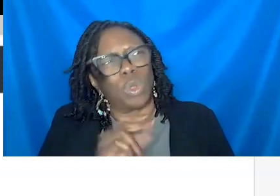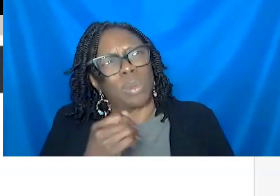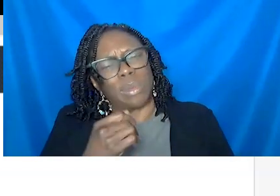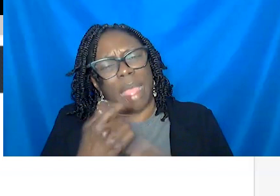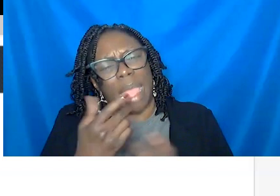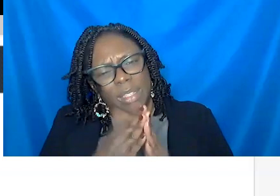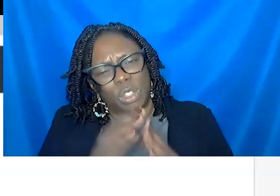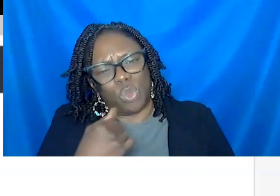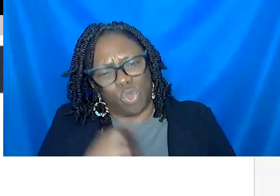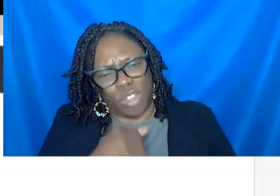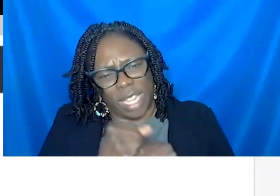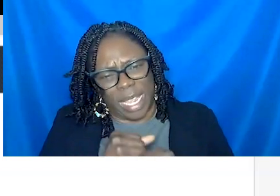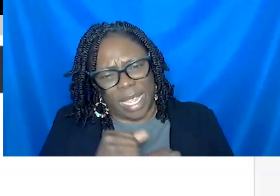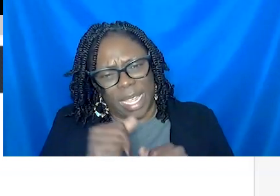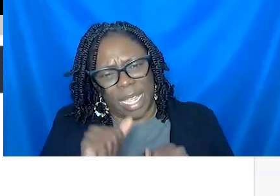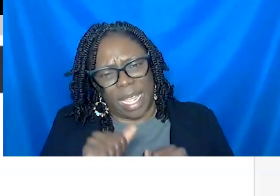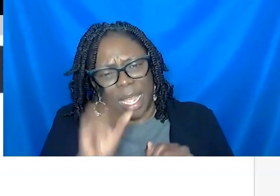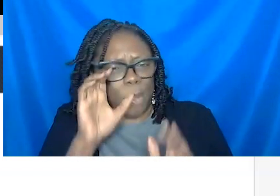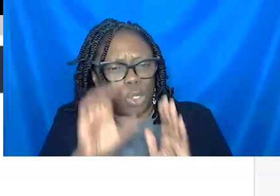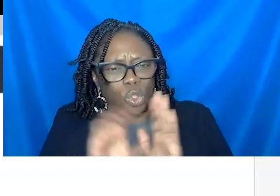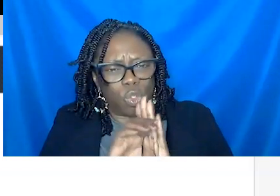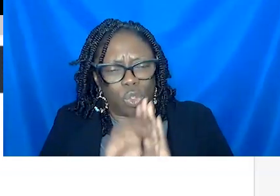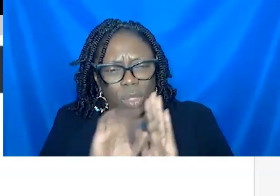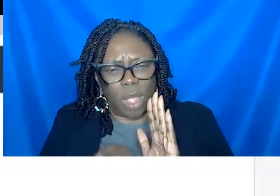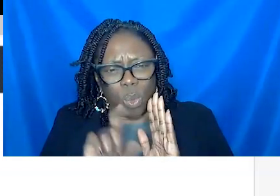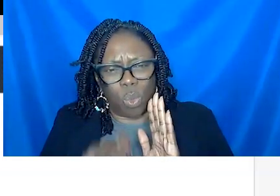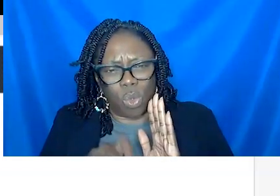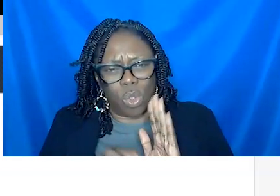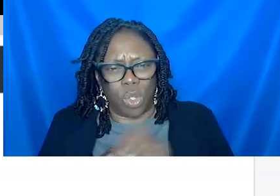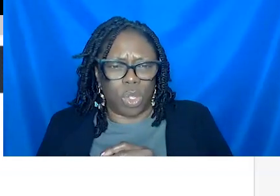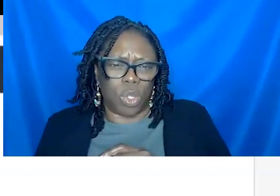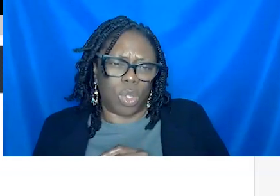create an image that would kind of